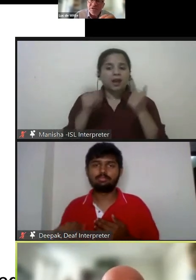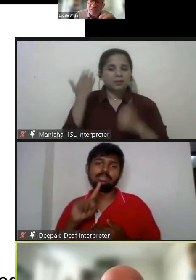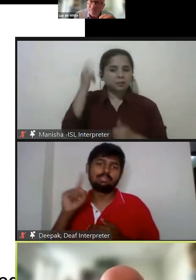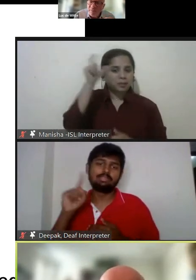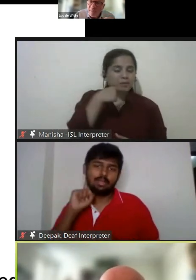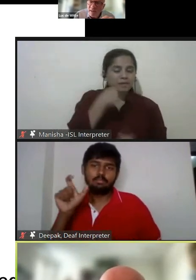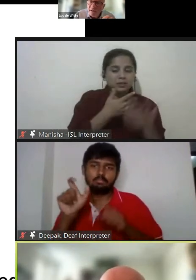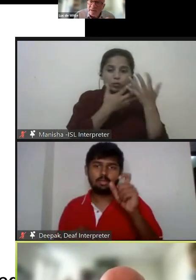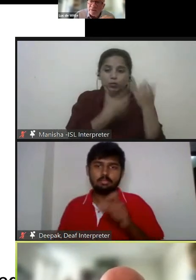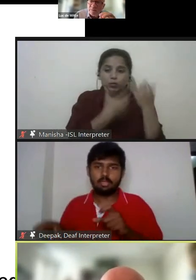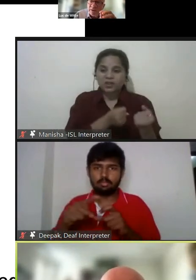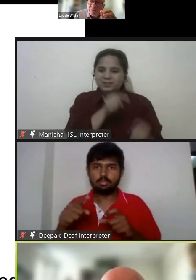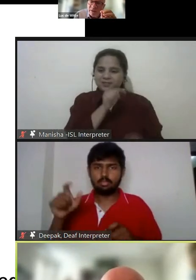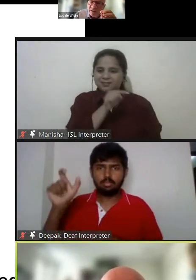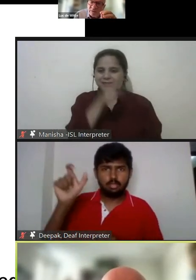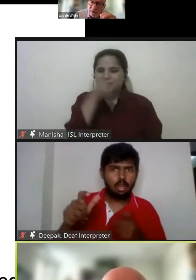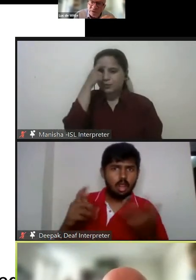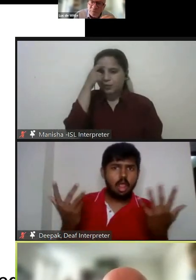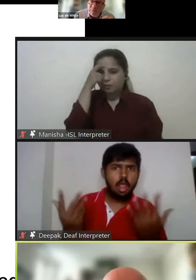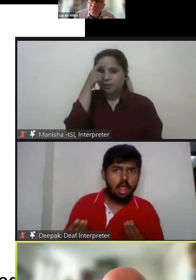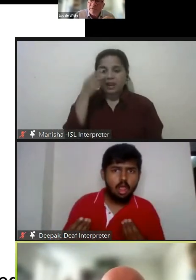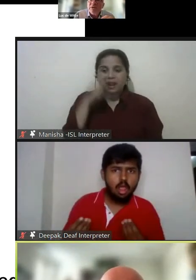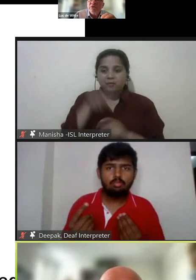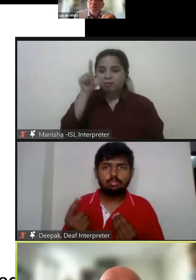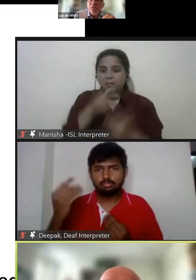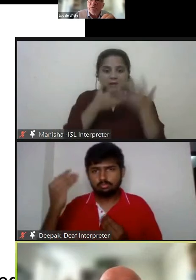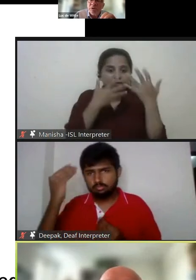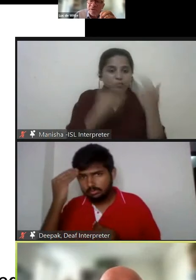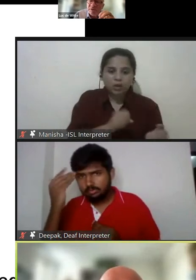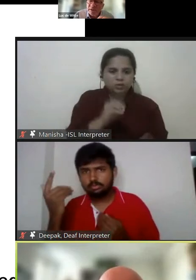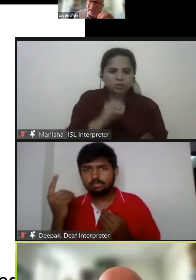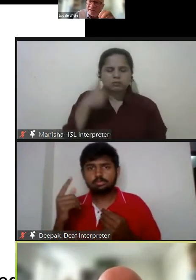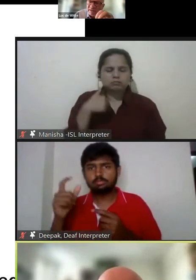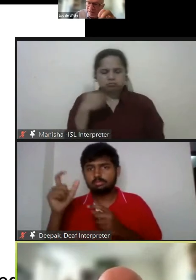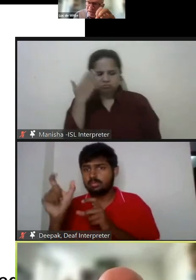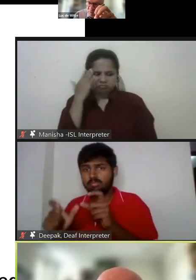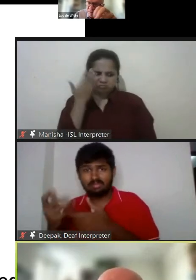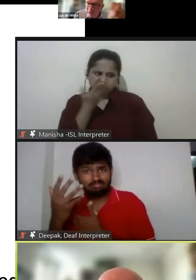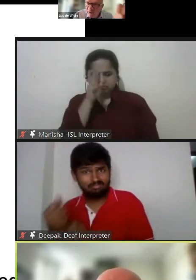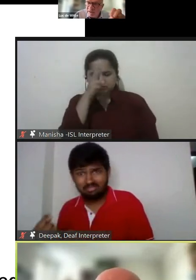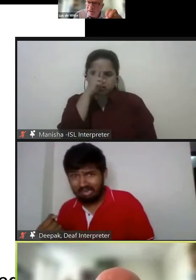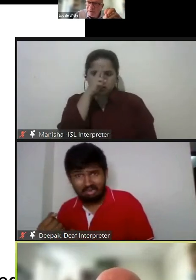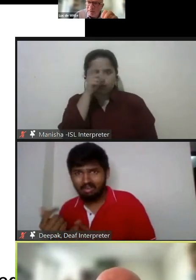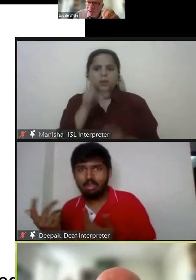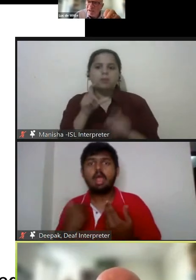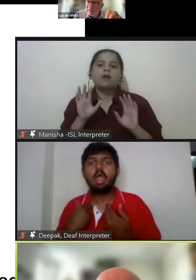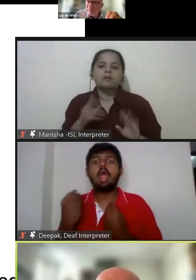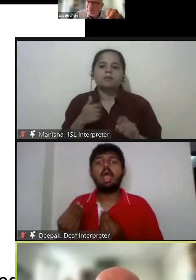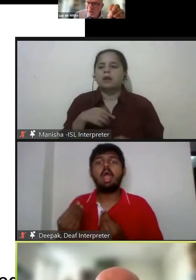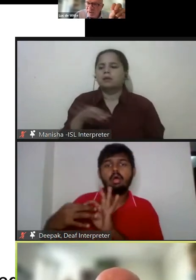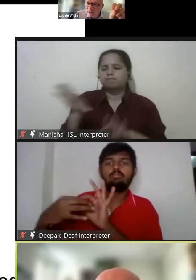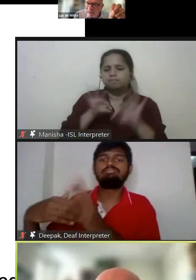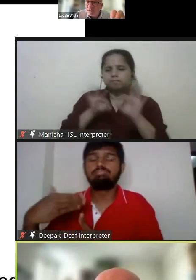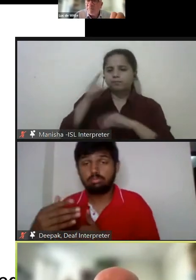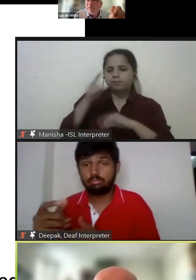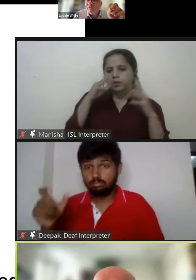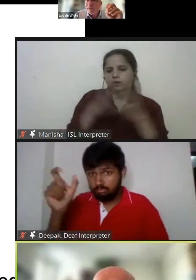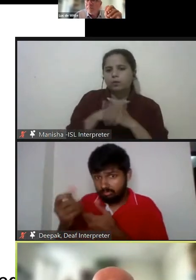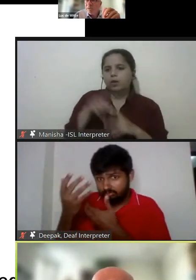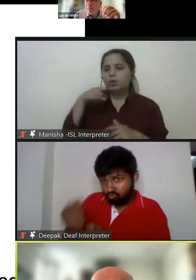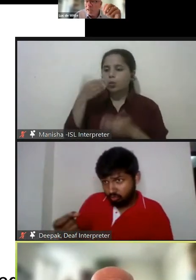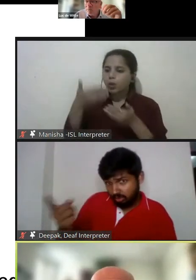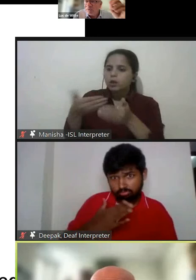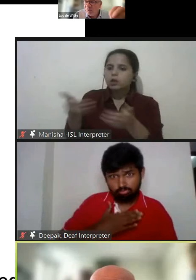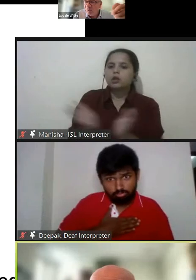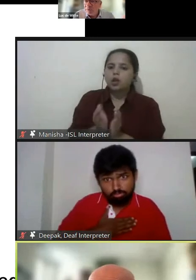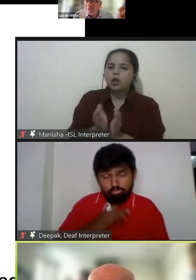a key issue. So we in together with people in the community, we selected these women that might be accepted